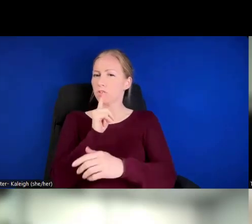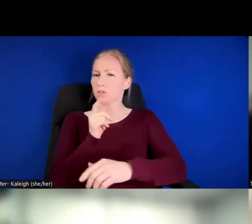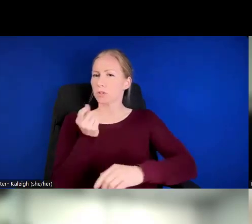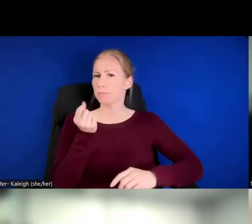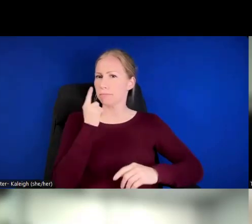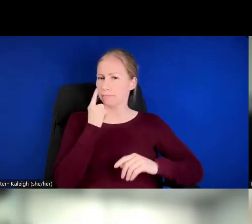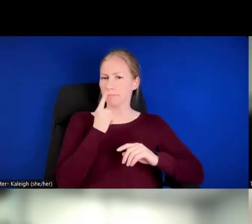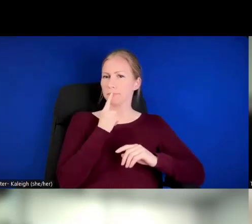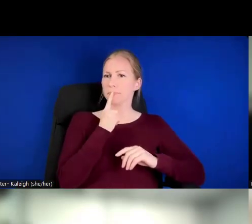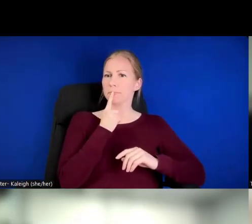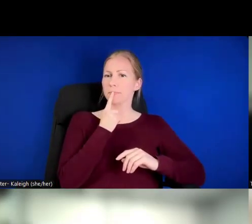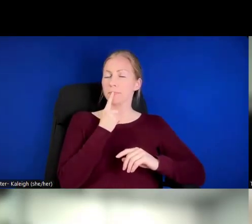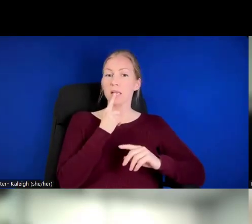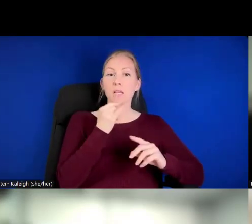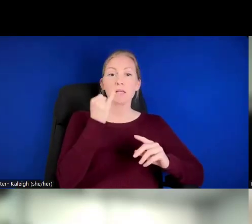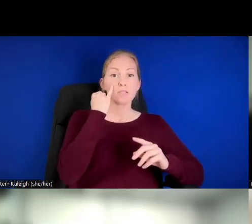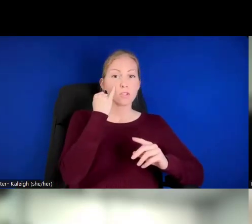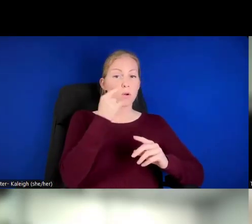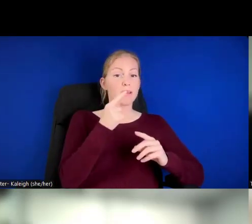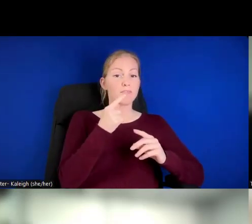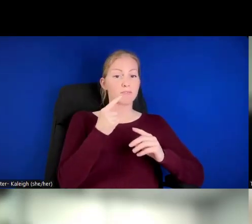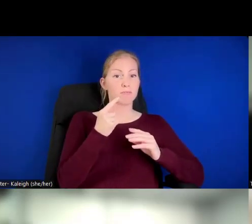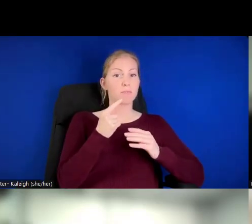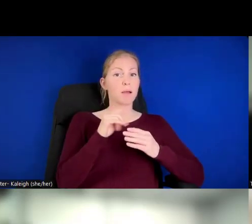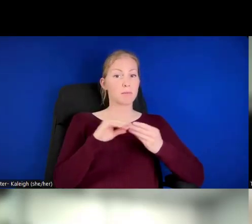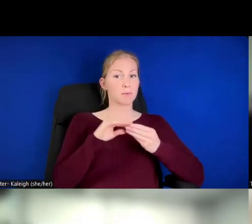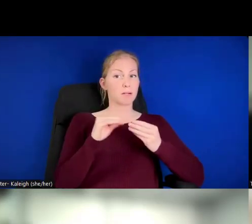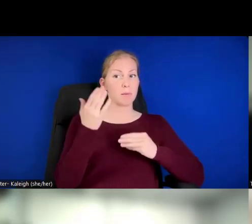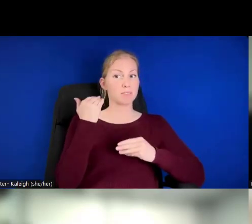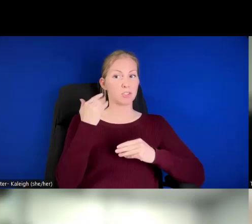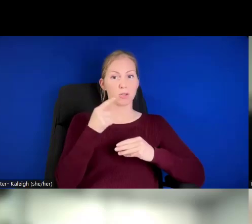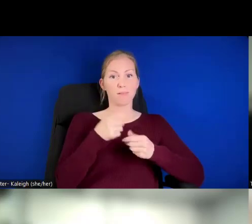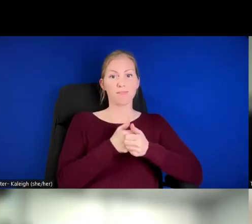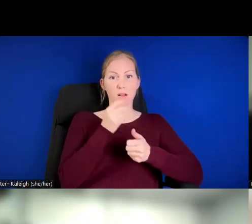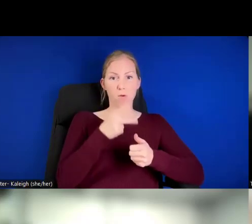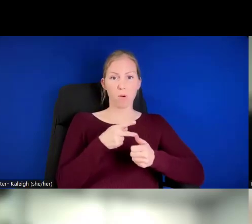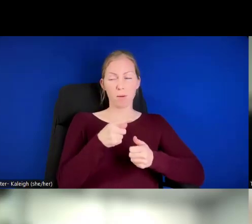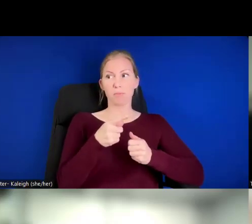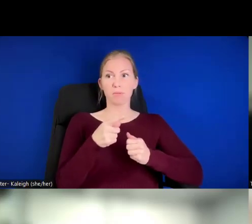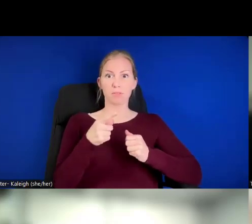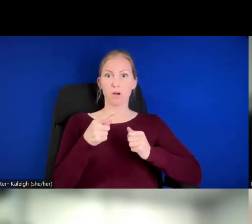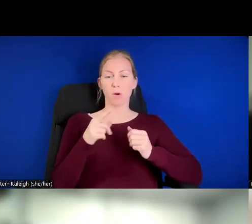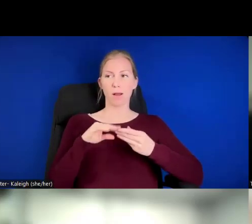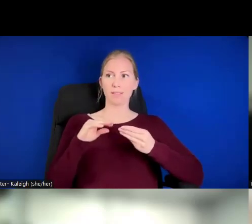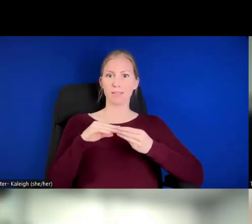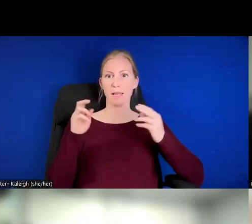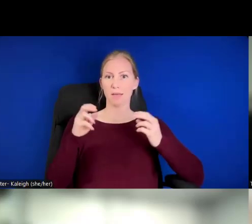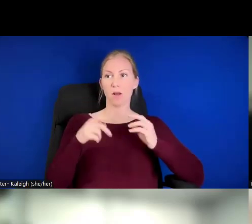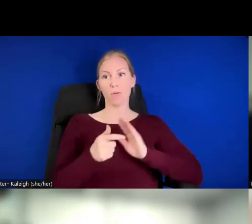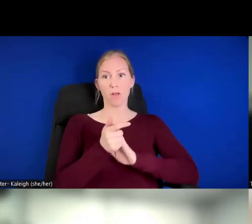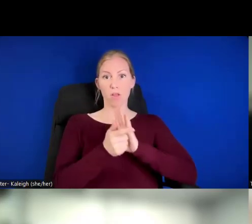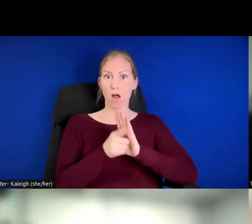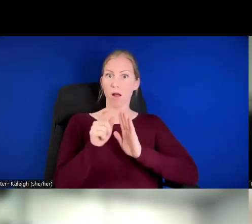if I follow up on what I said earlier, in that the law must change